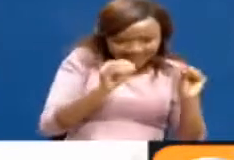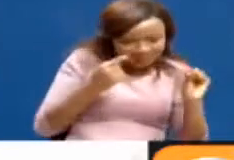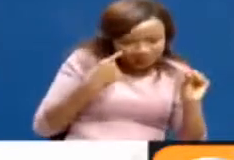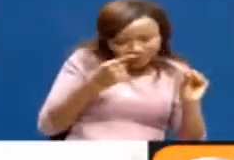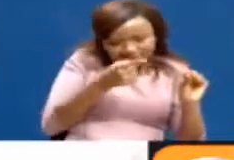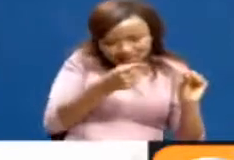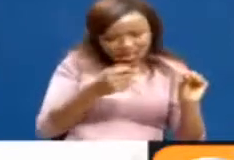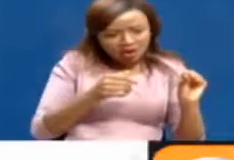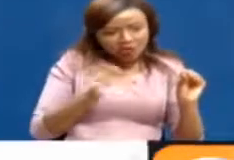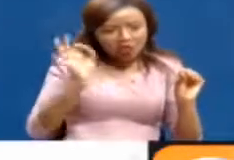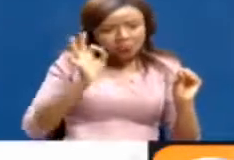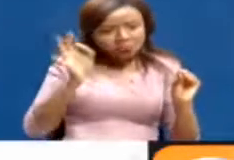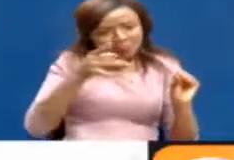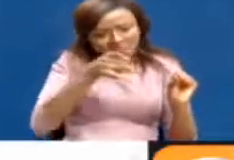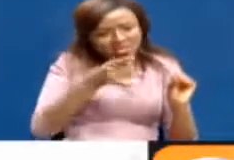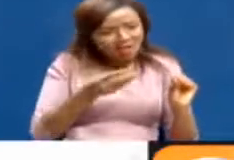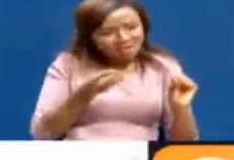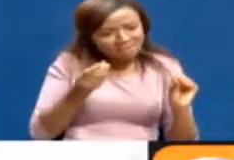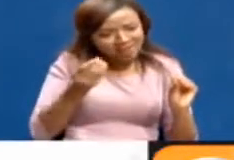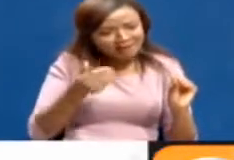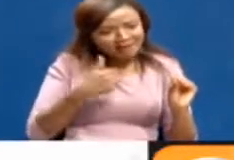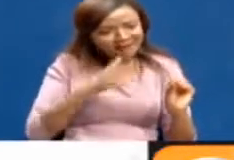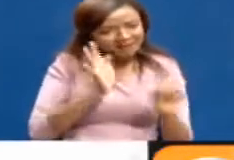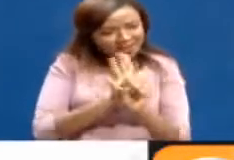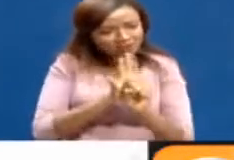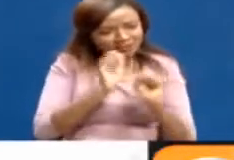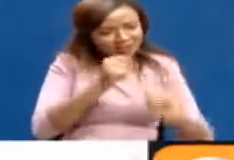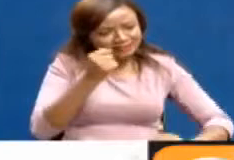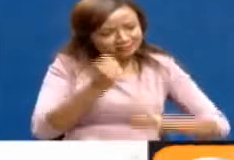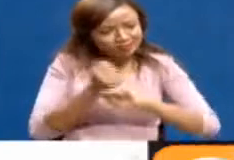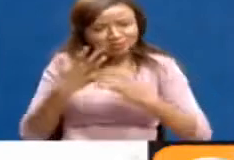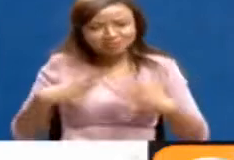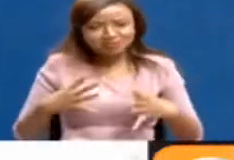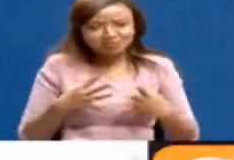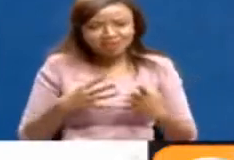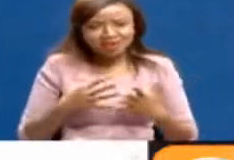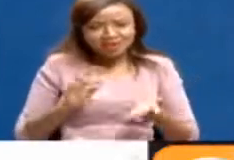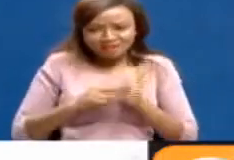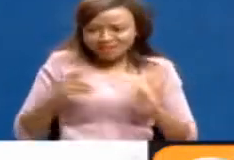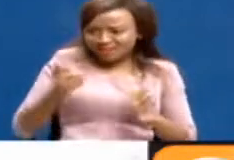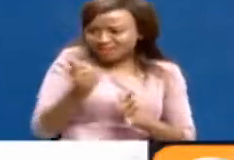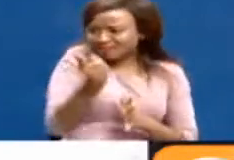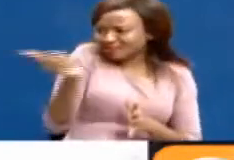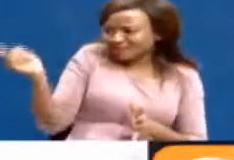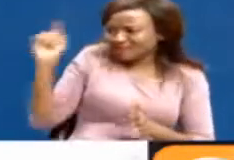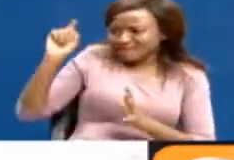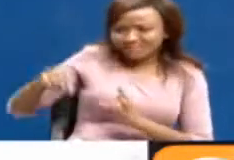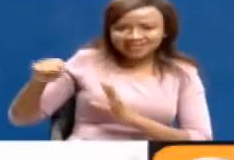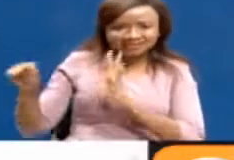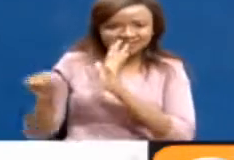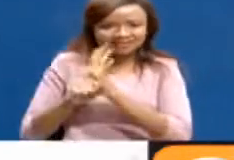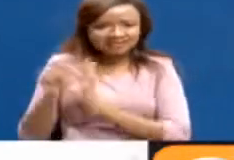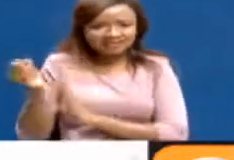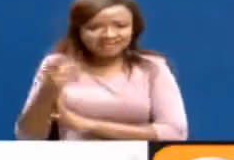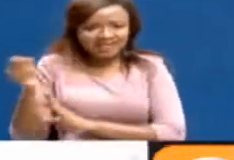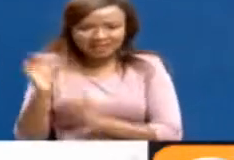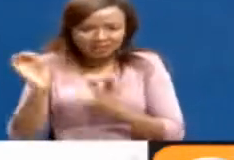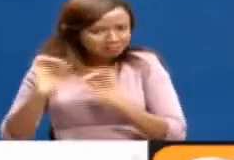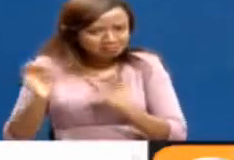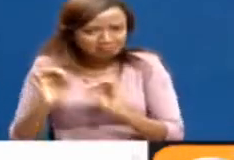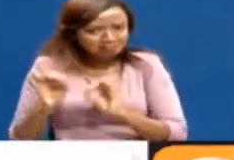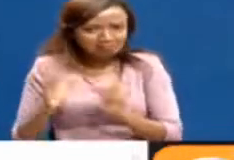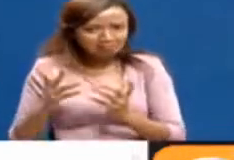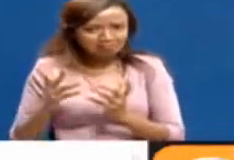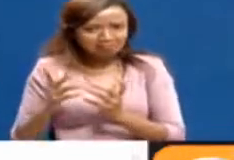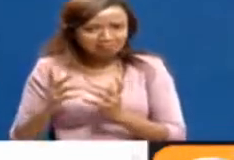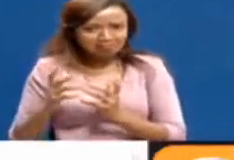find a lot of money that can be used to support COVID, not just pay cuts by MPs and senators. So in as much as I would